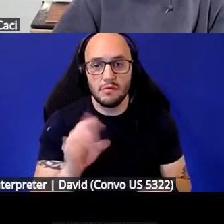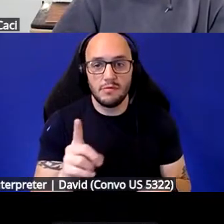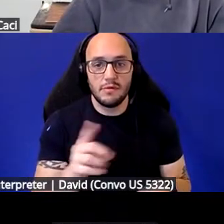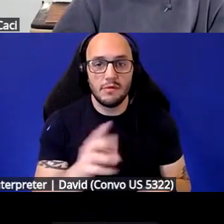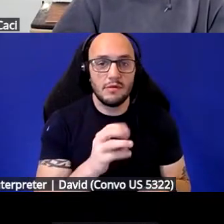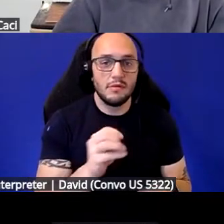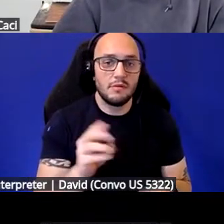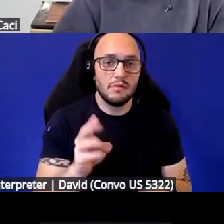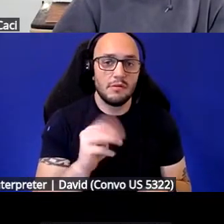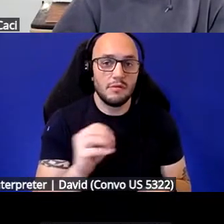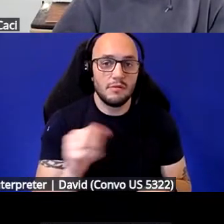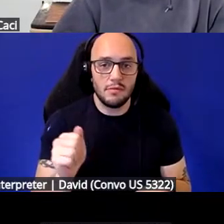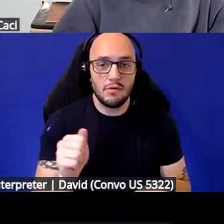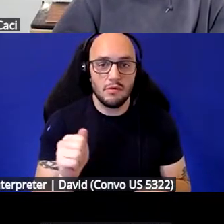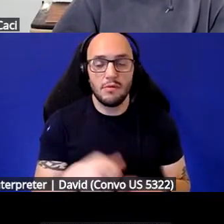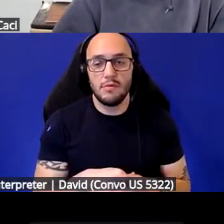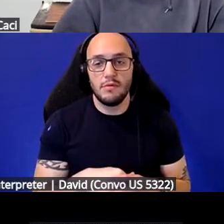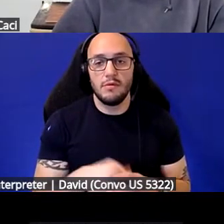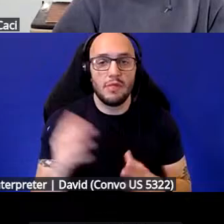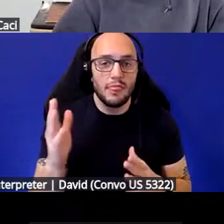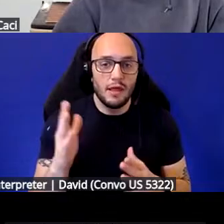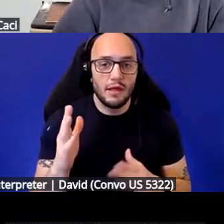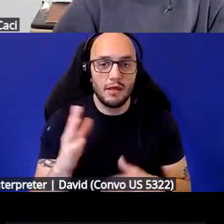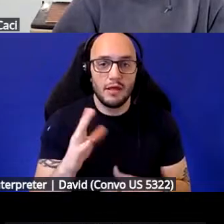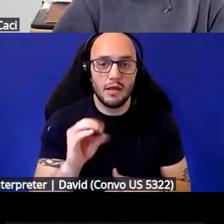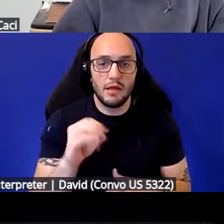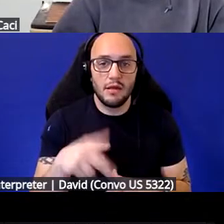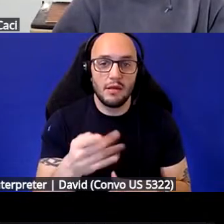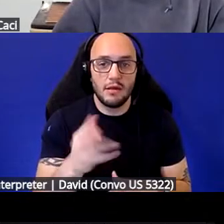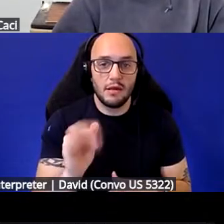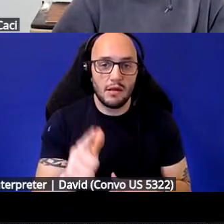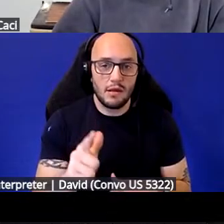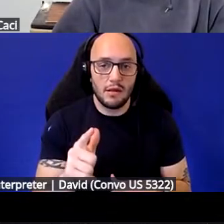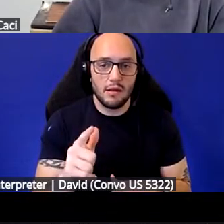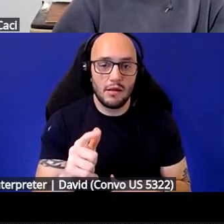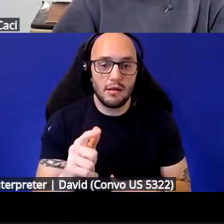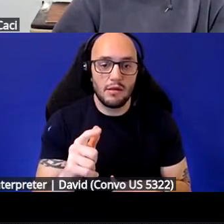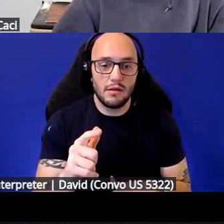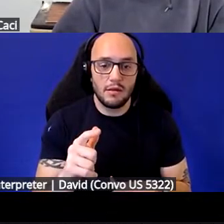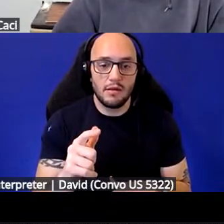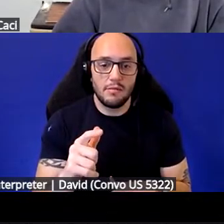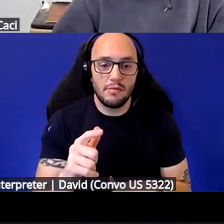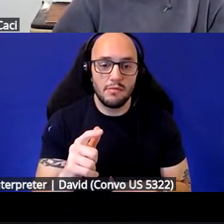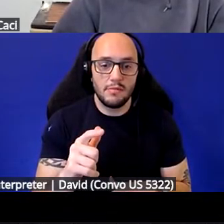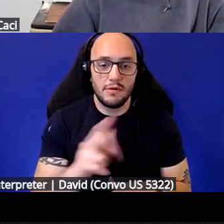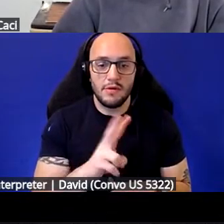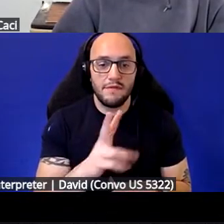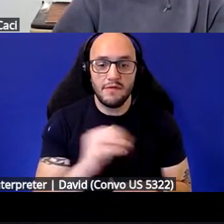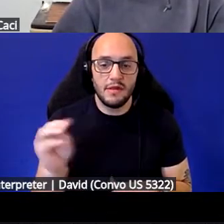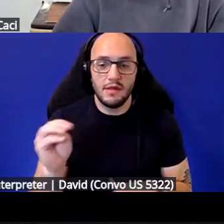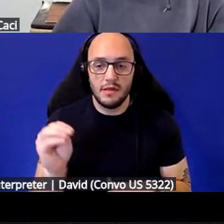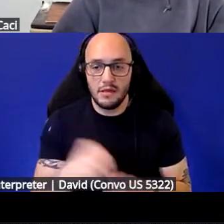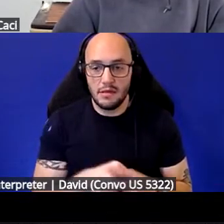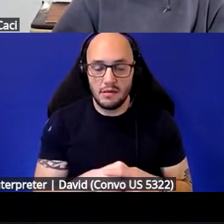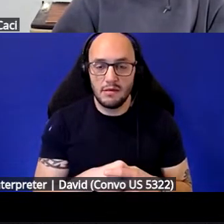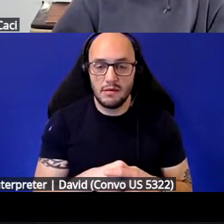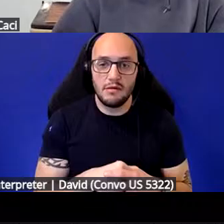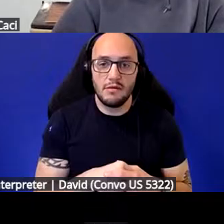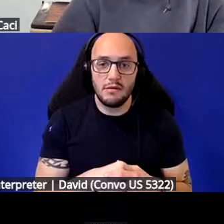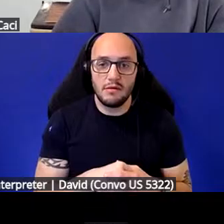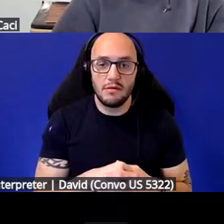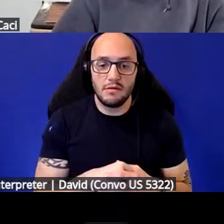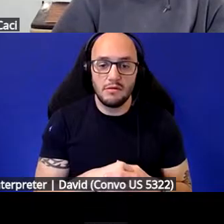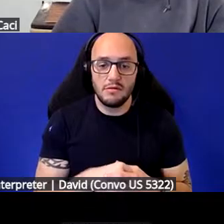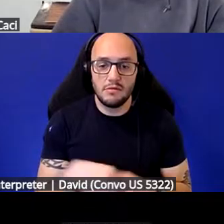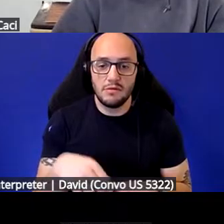MOA, the Optimals, the Optimals V and Optimal M, the